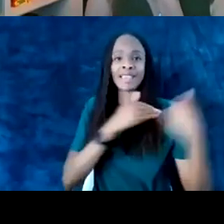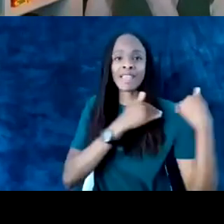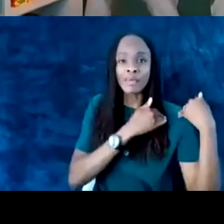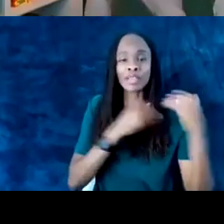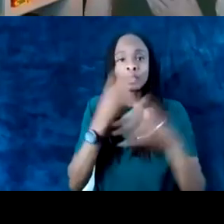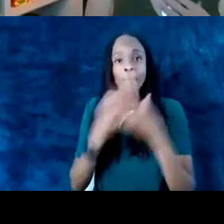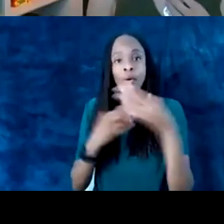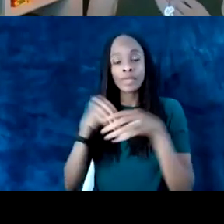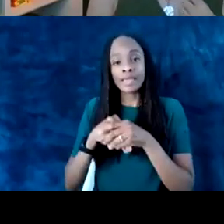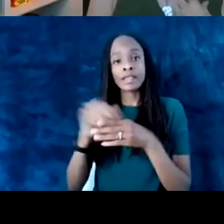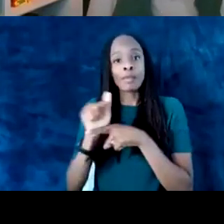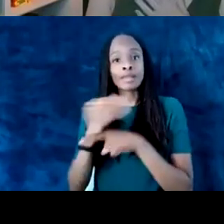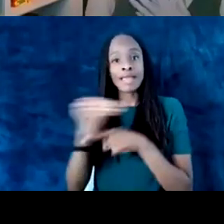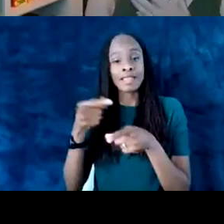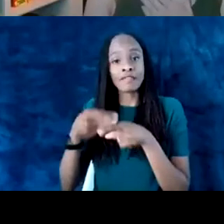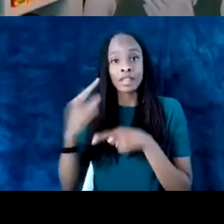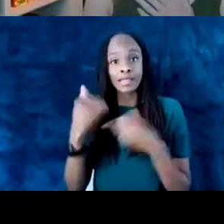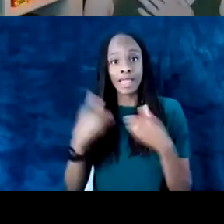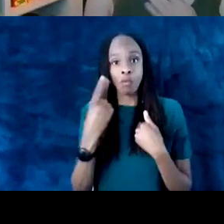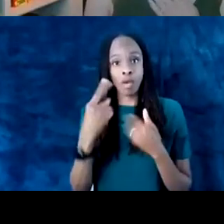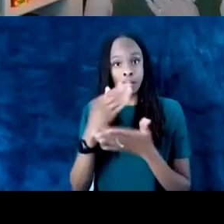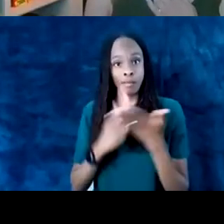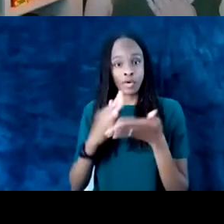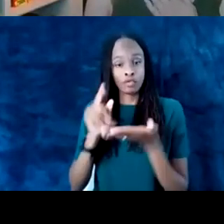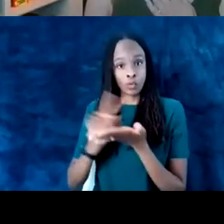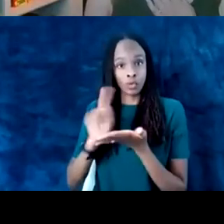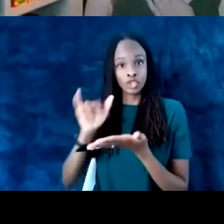the field. There's one piece of research that really